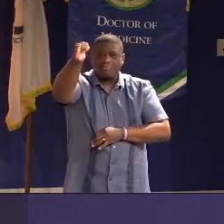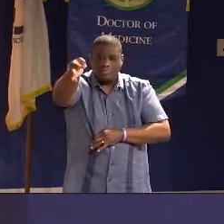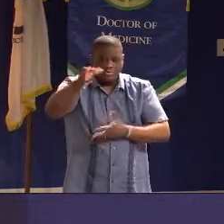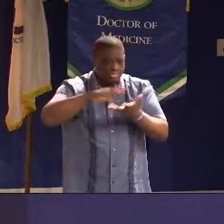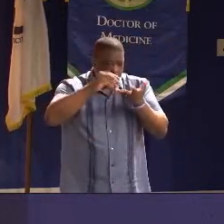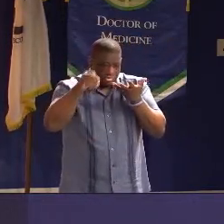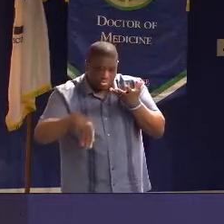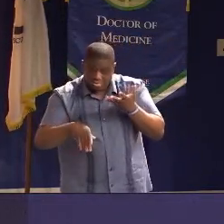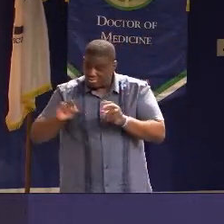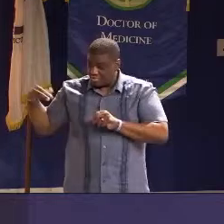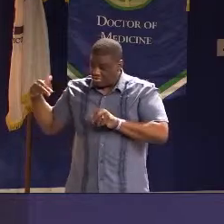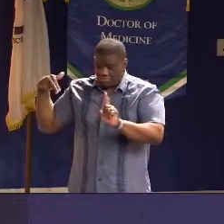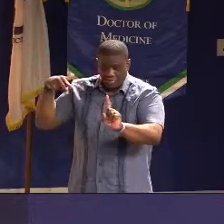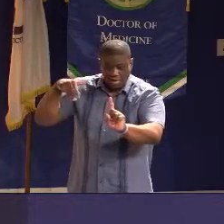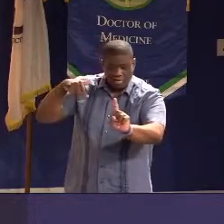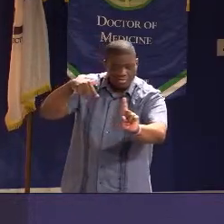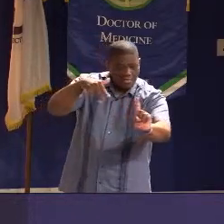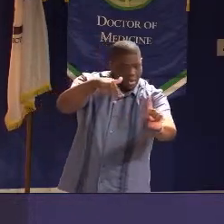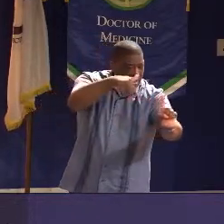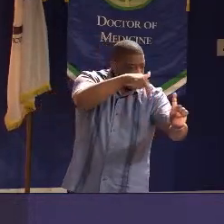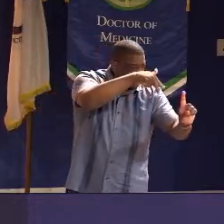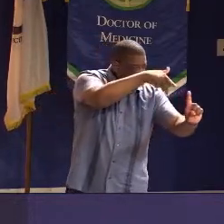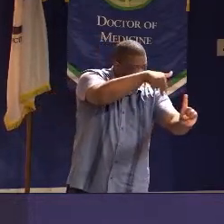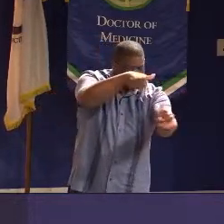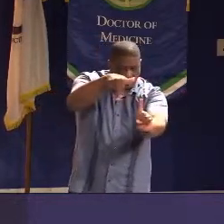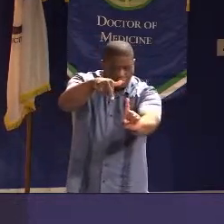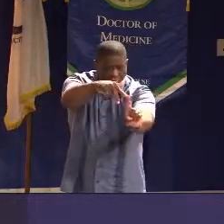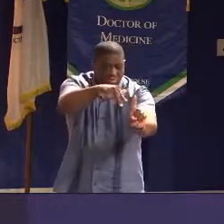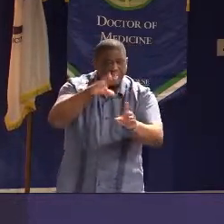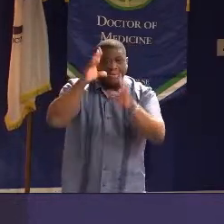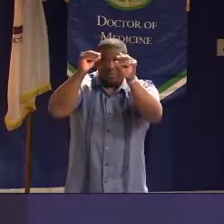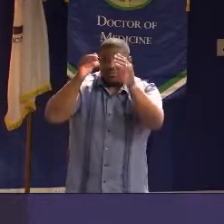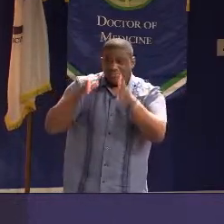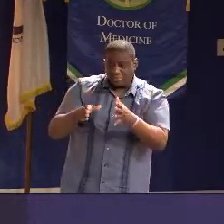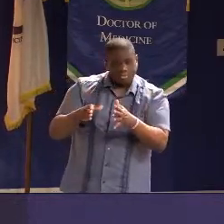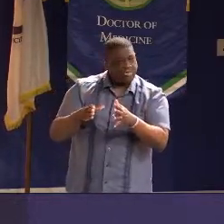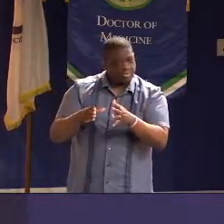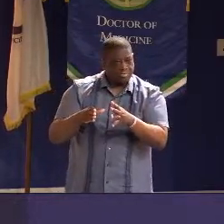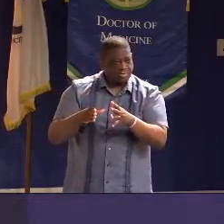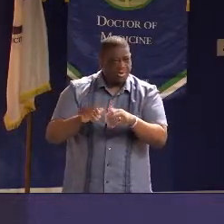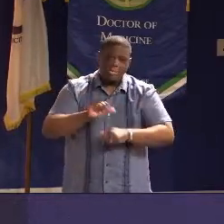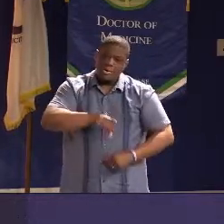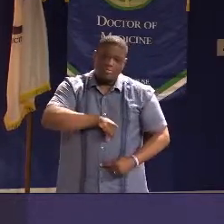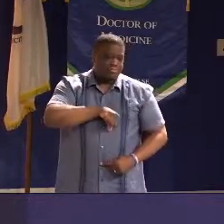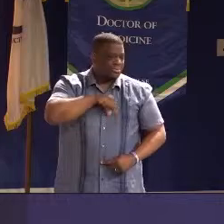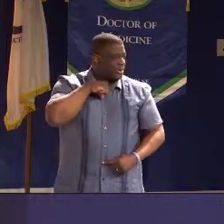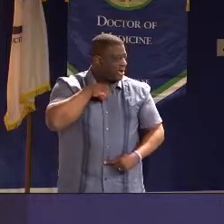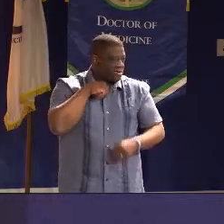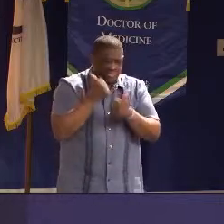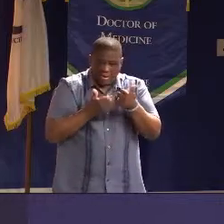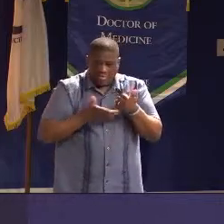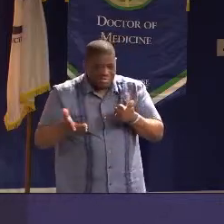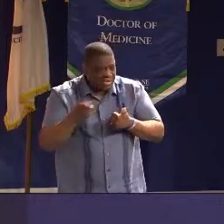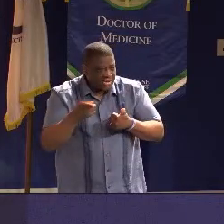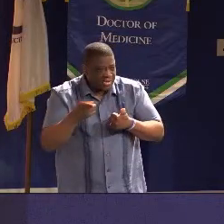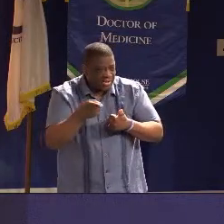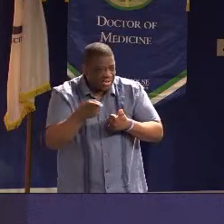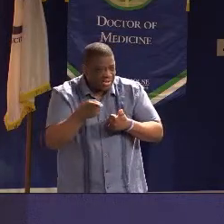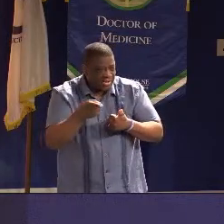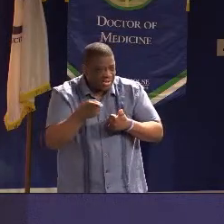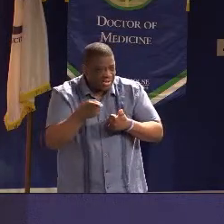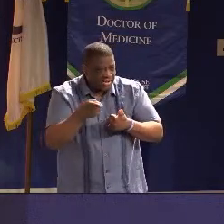your footsteps. We, your teachers and mentors, are immensely proud of all that you have accomplished. We have watched you